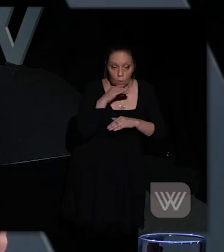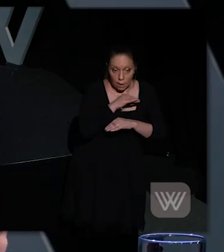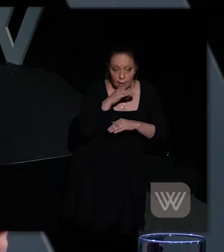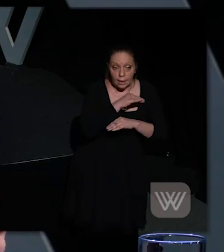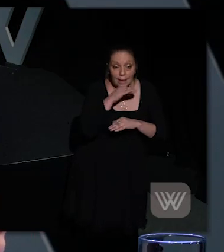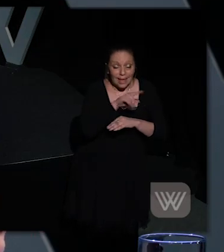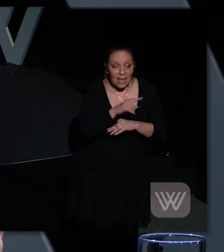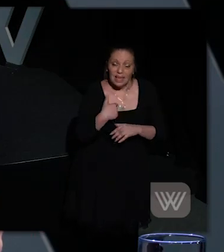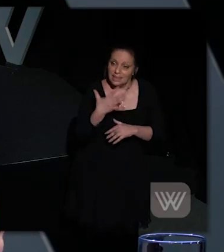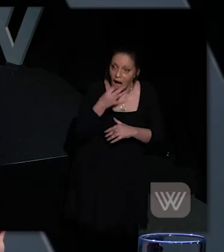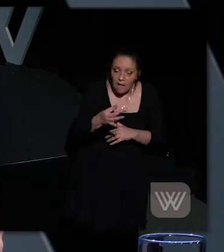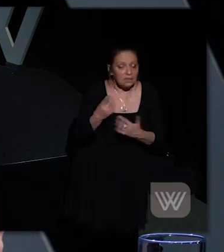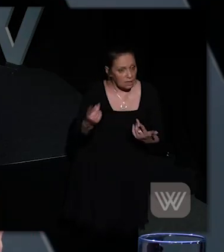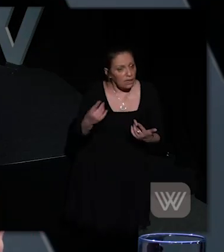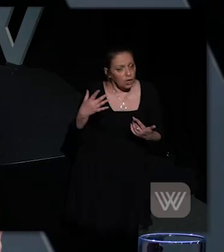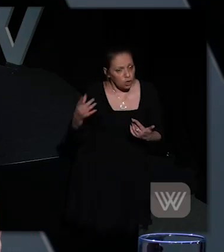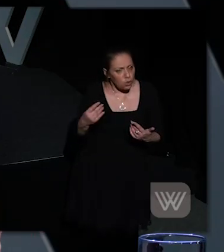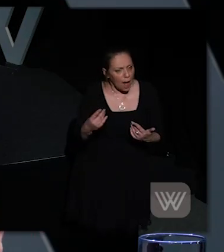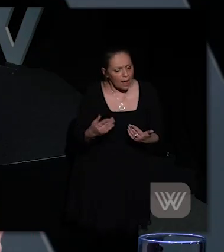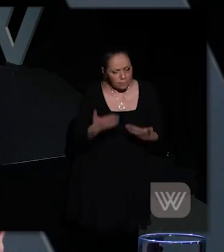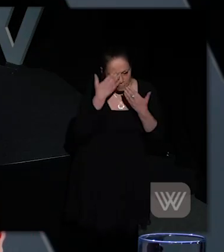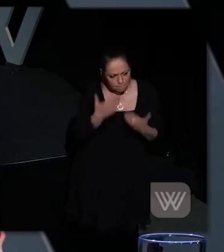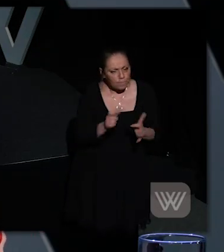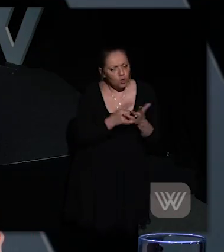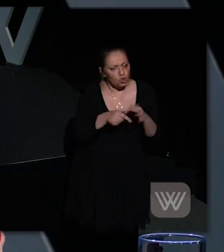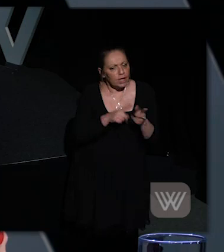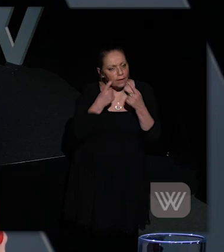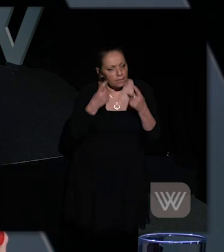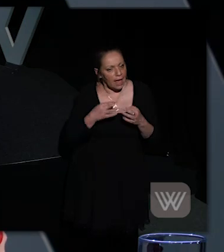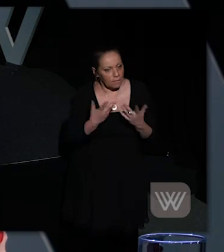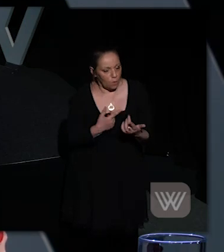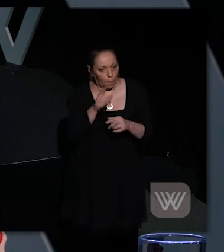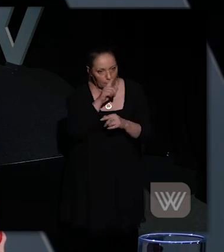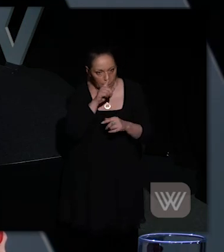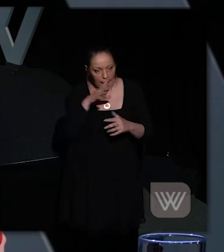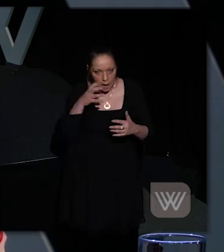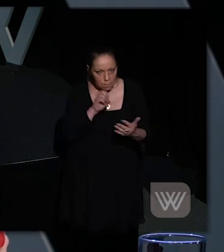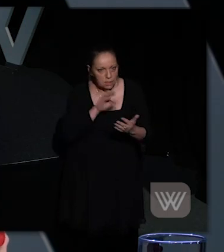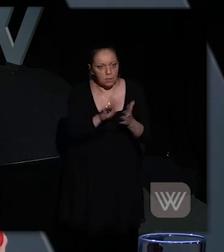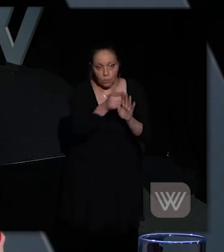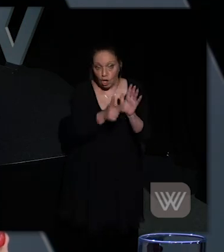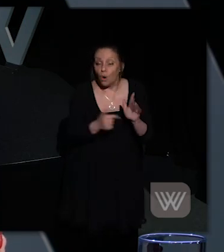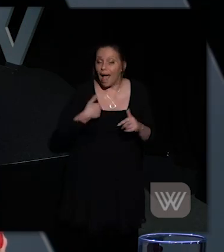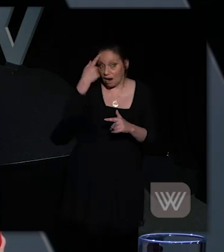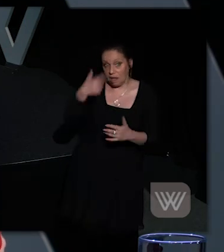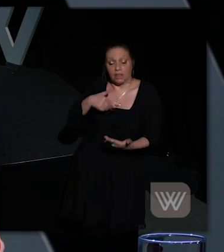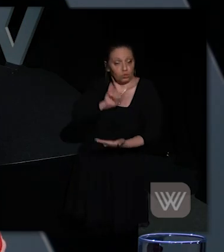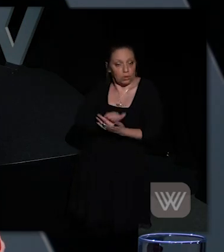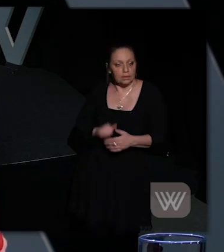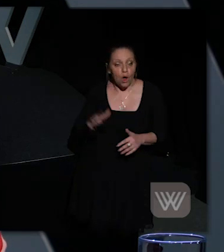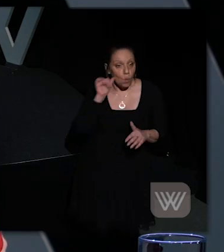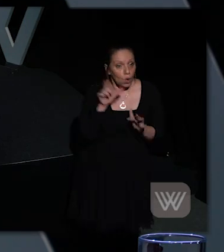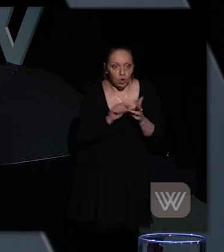for these companies to have a duty of care to the public and for that to be legislated. And I think that's right. Because clearly they're not